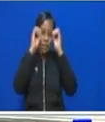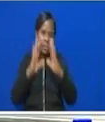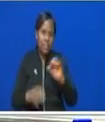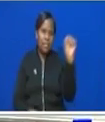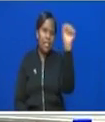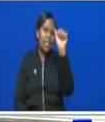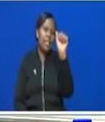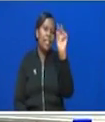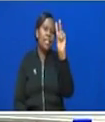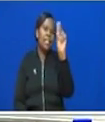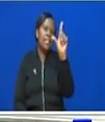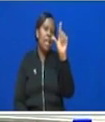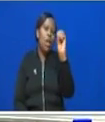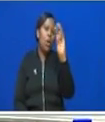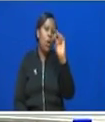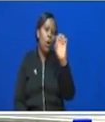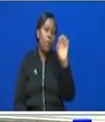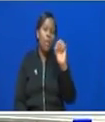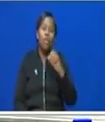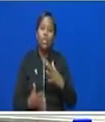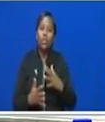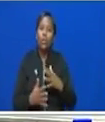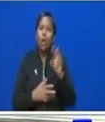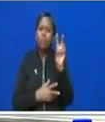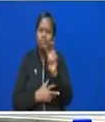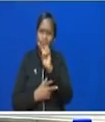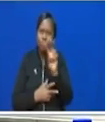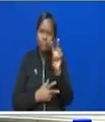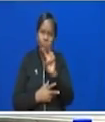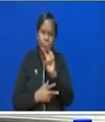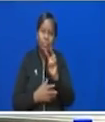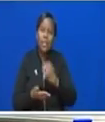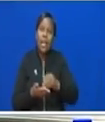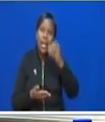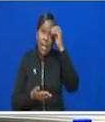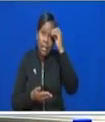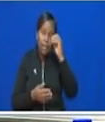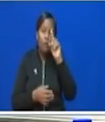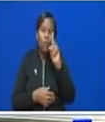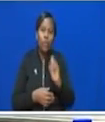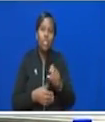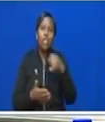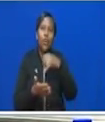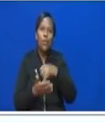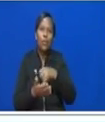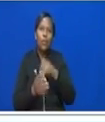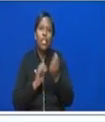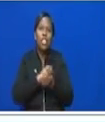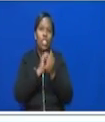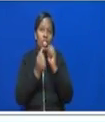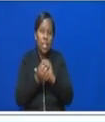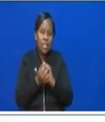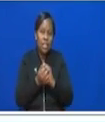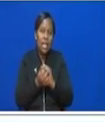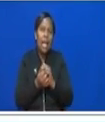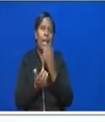Salome. Today we shall explore by looking at question involving change and